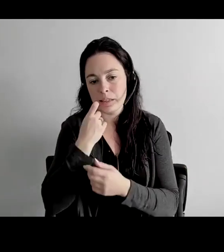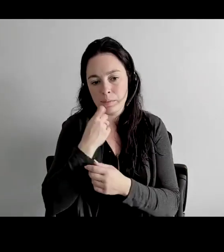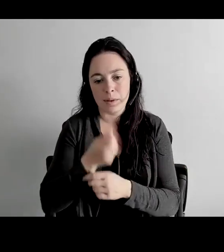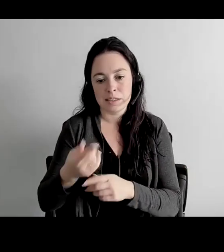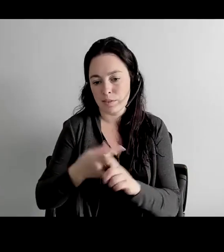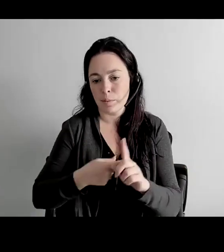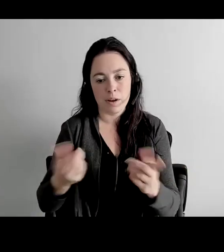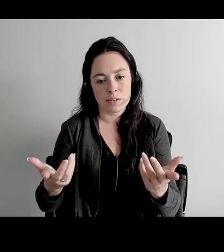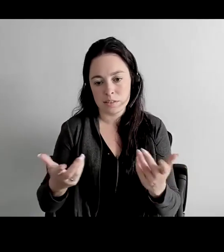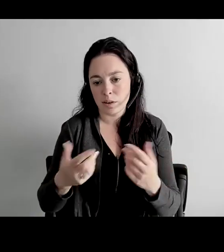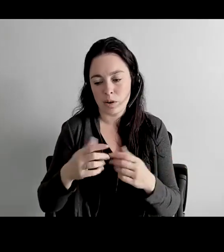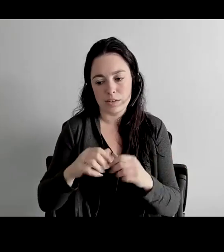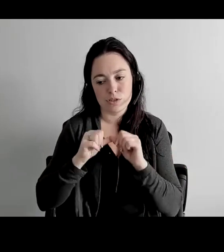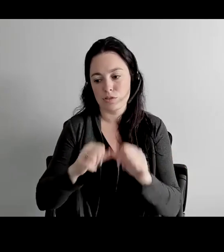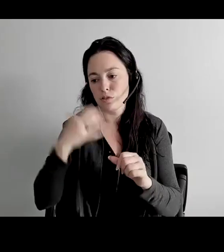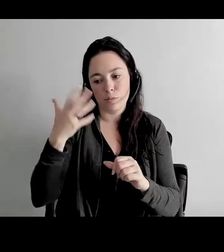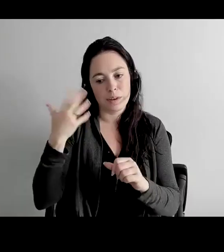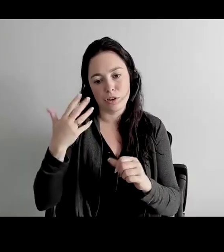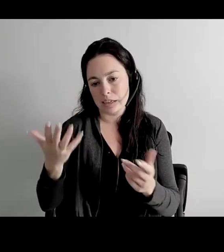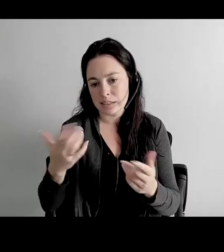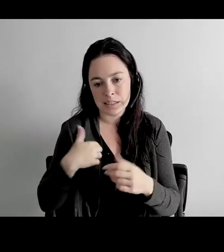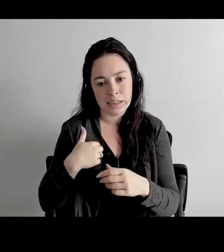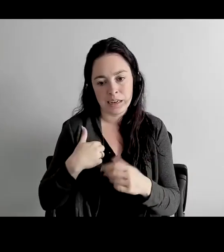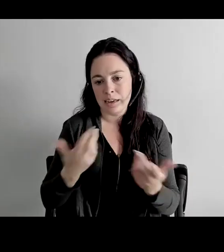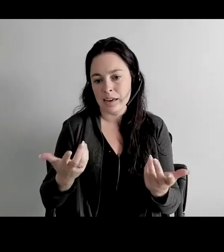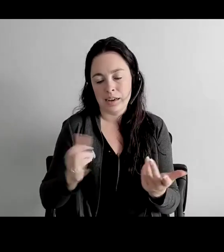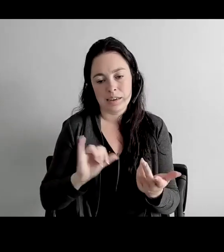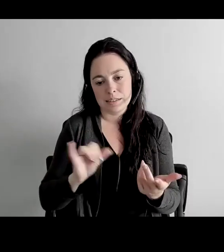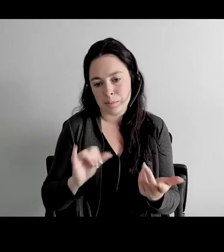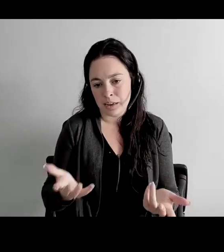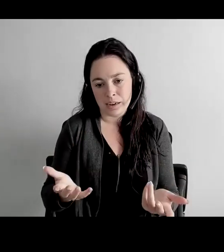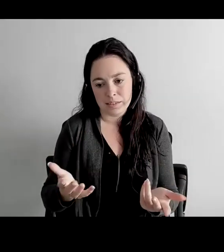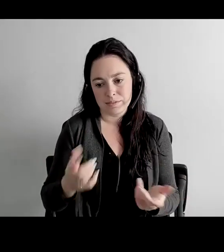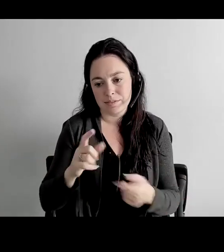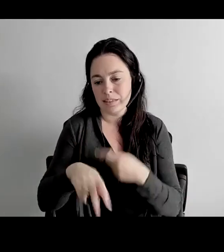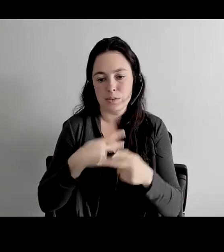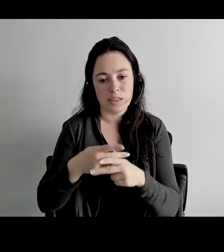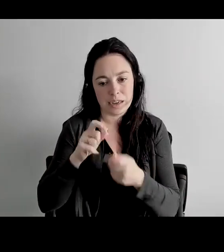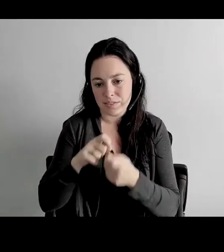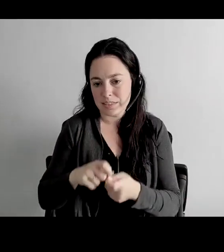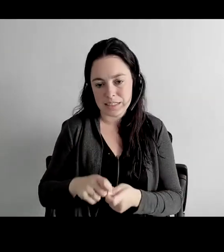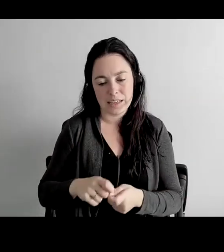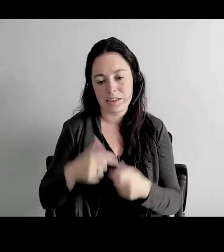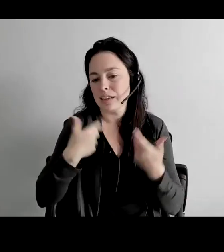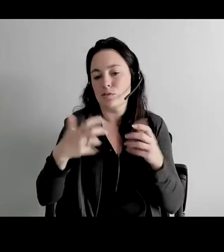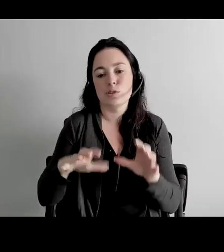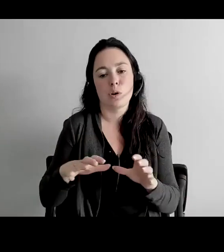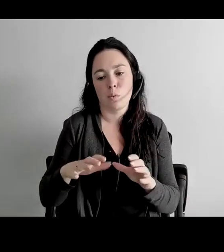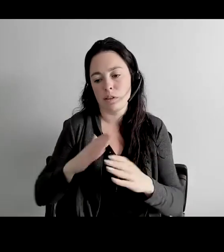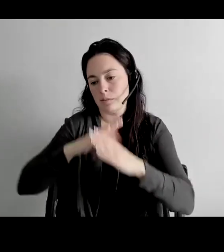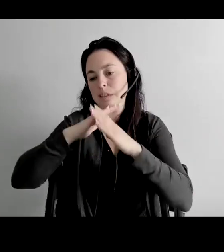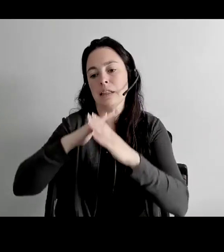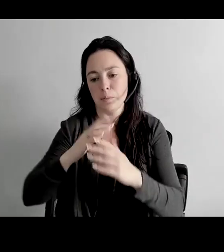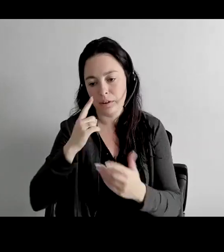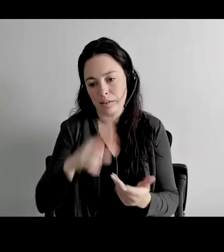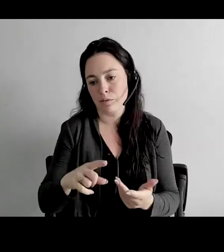it drove me crazy because, those are the kind of details that just, I don't want those to get in the way of us being